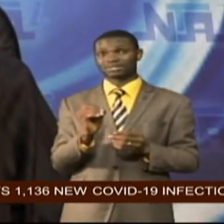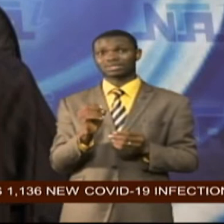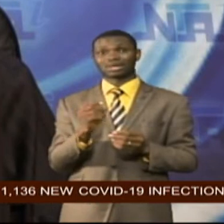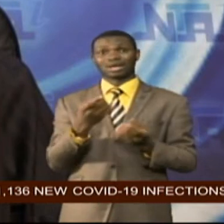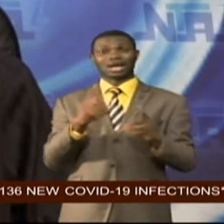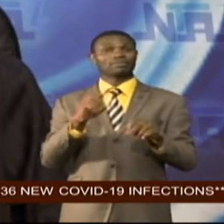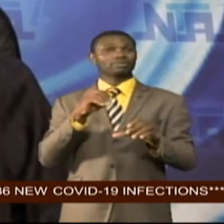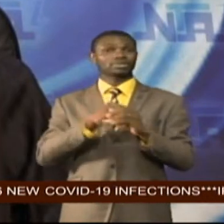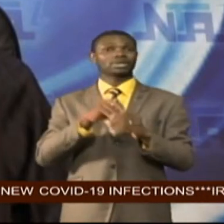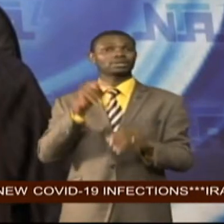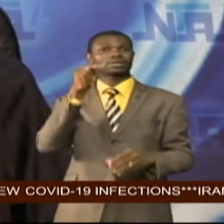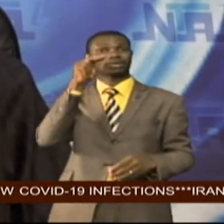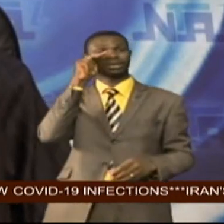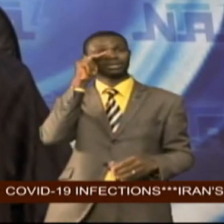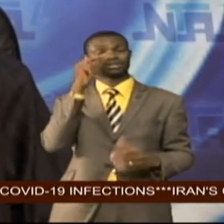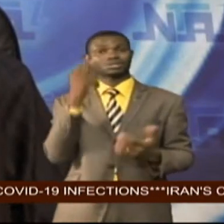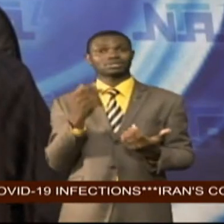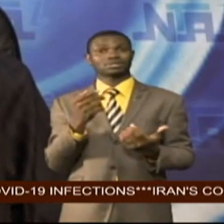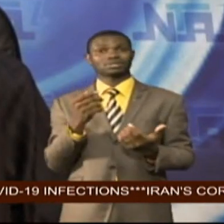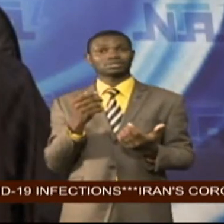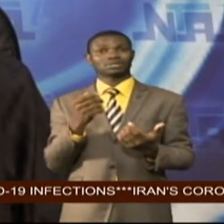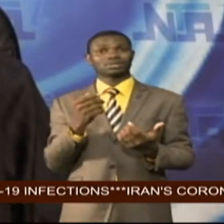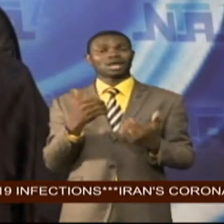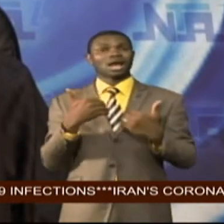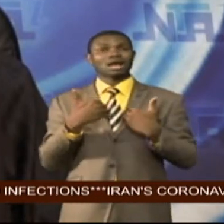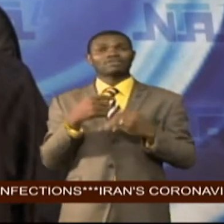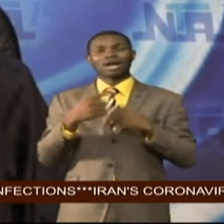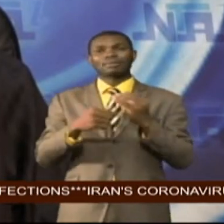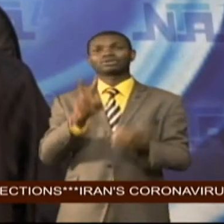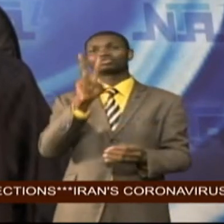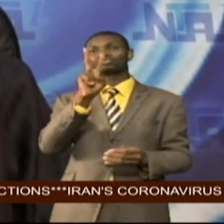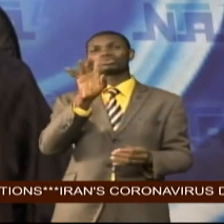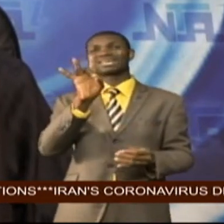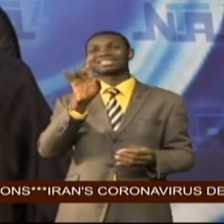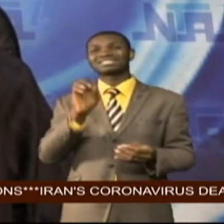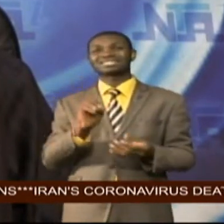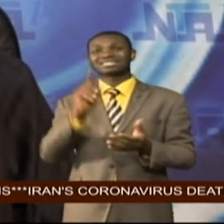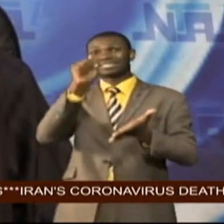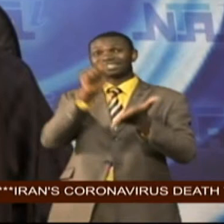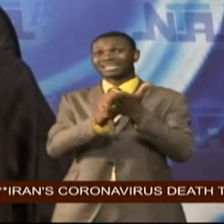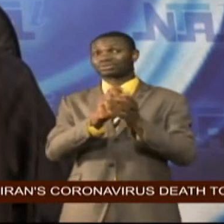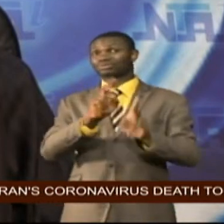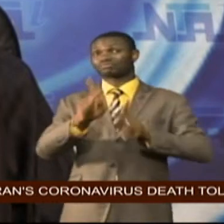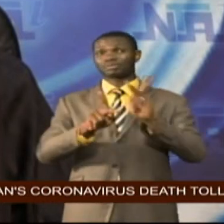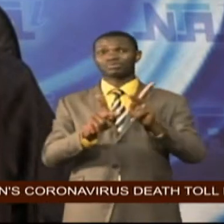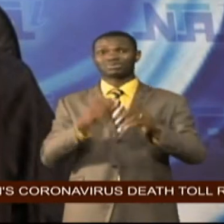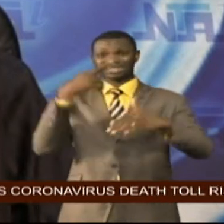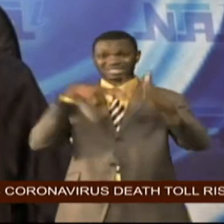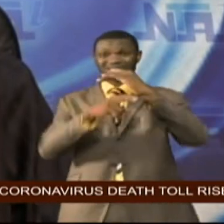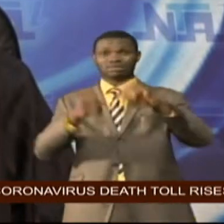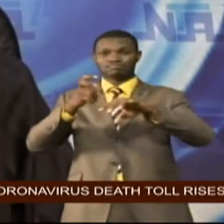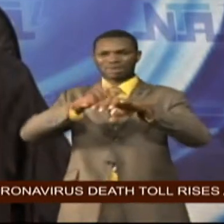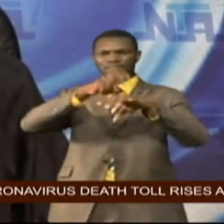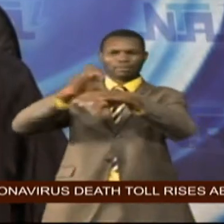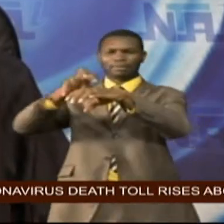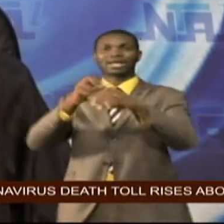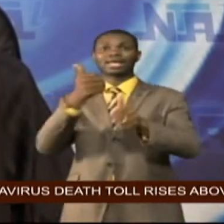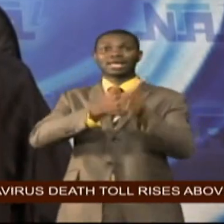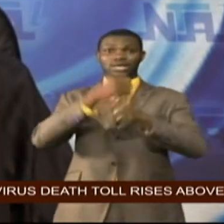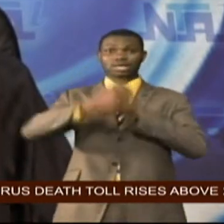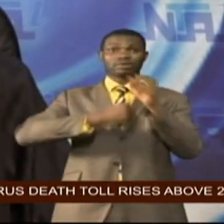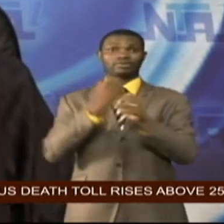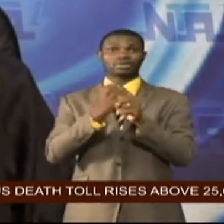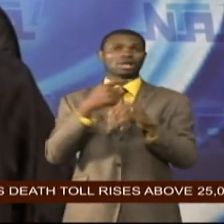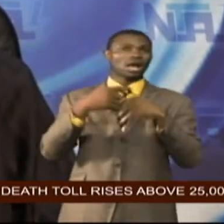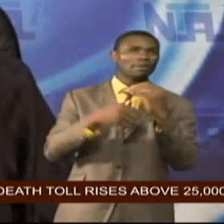in Nigeria, meaning almost about 380,000 bites per annum. And out of these bites, 50% of them